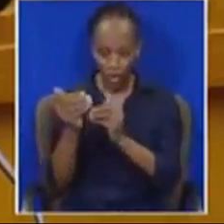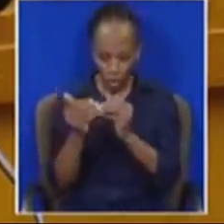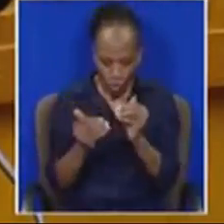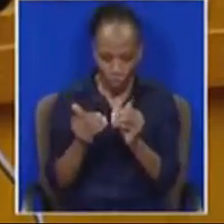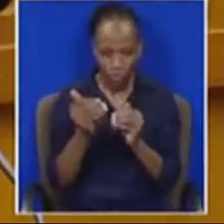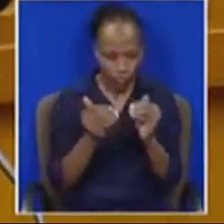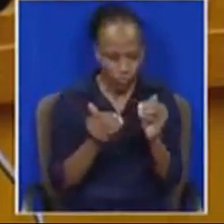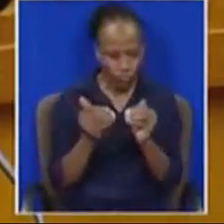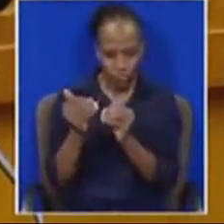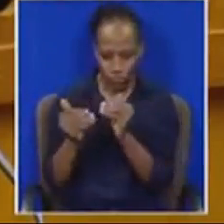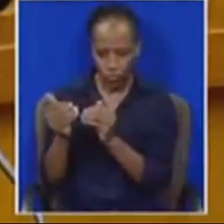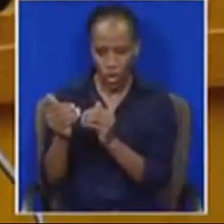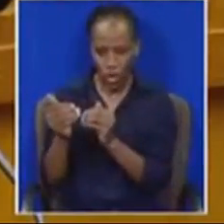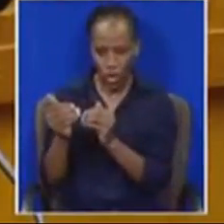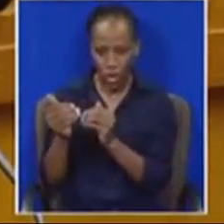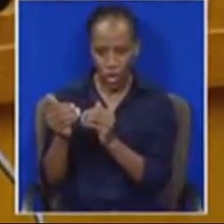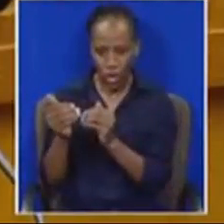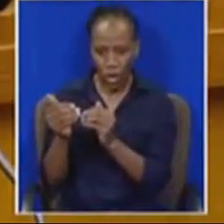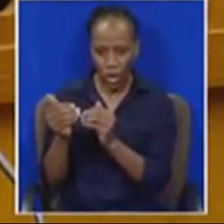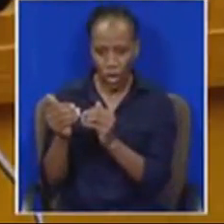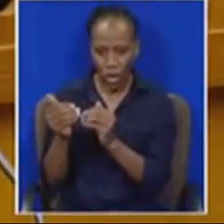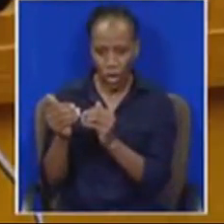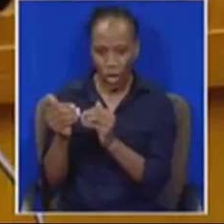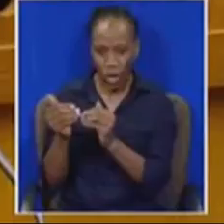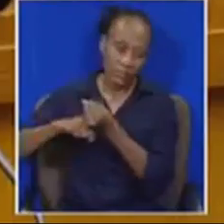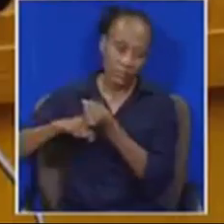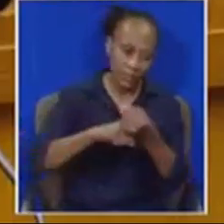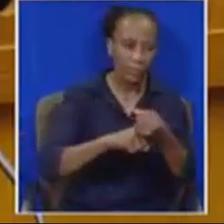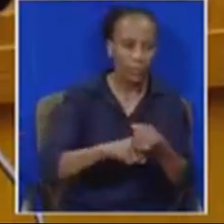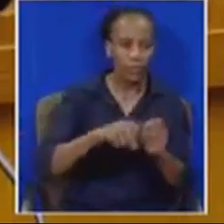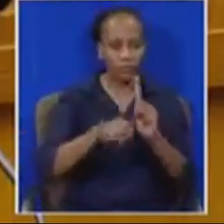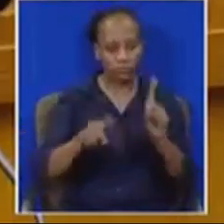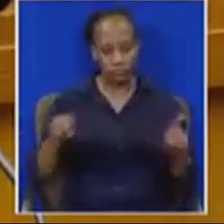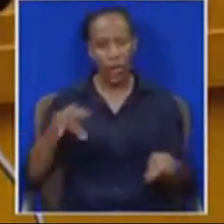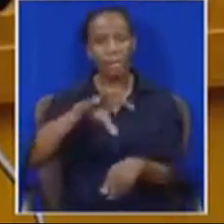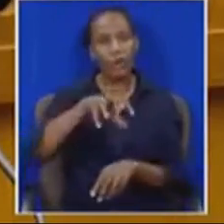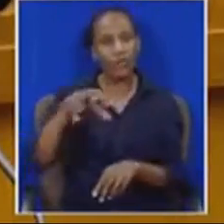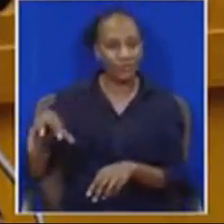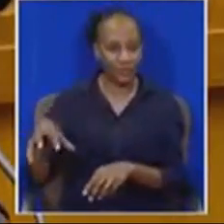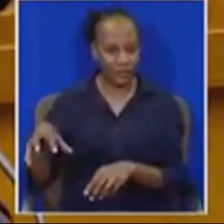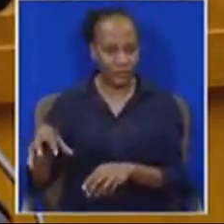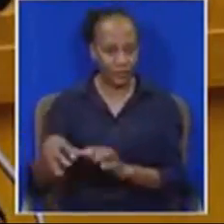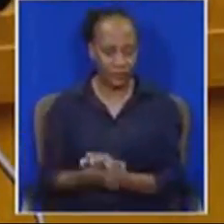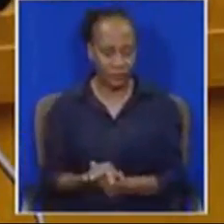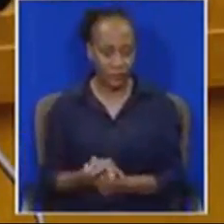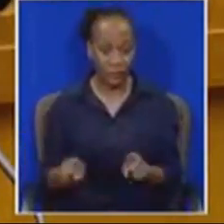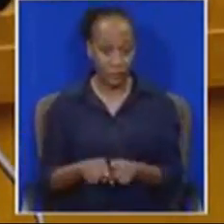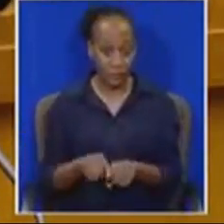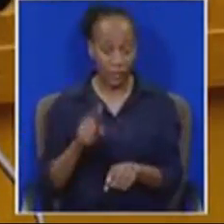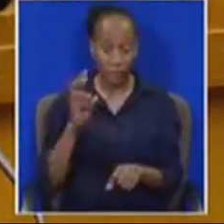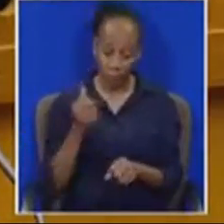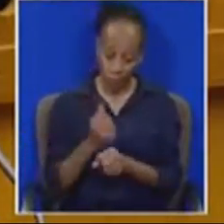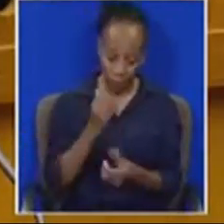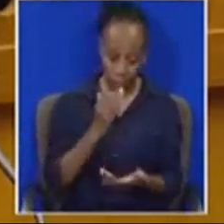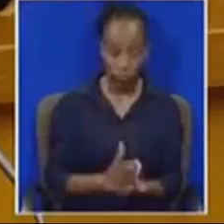response nationally with the support of all our provinces. This will also ensure that